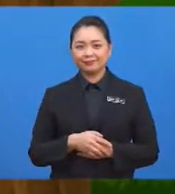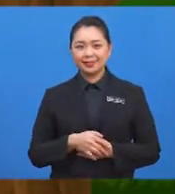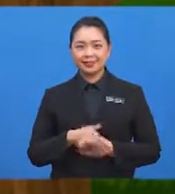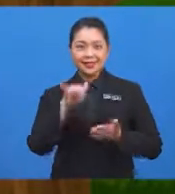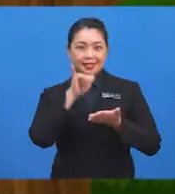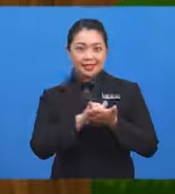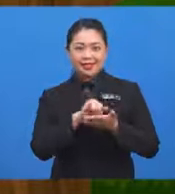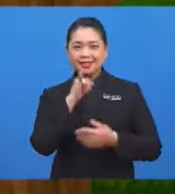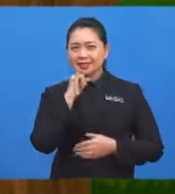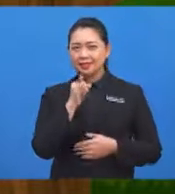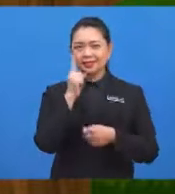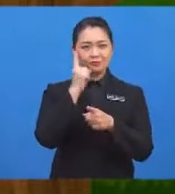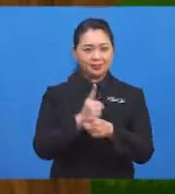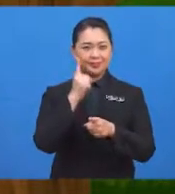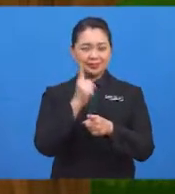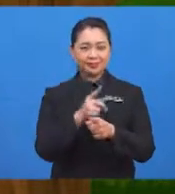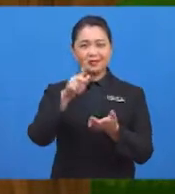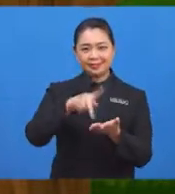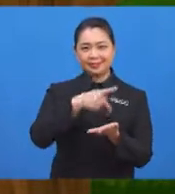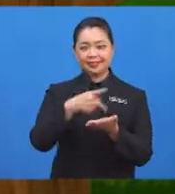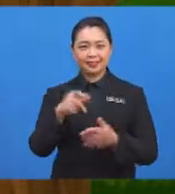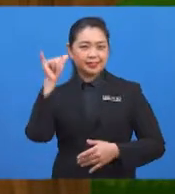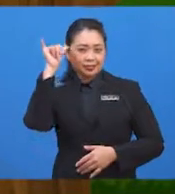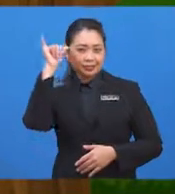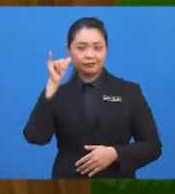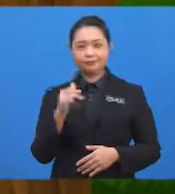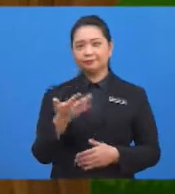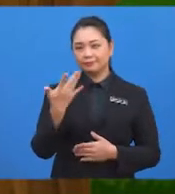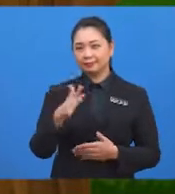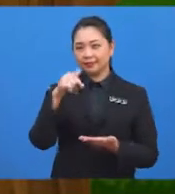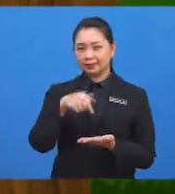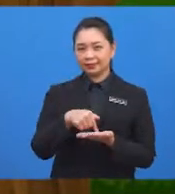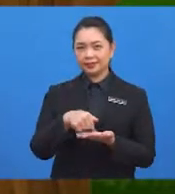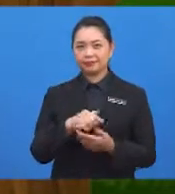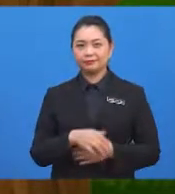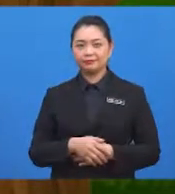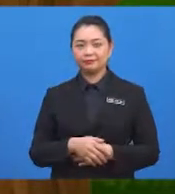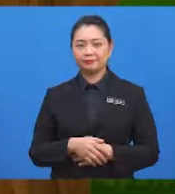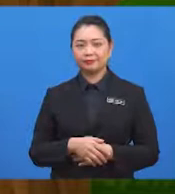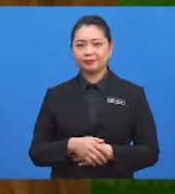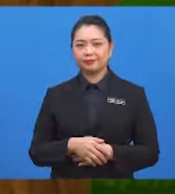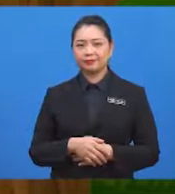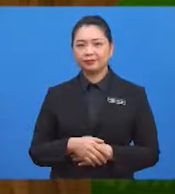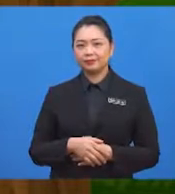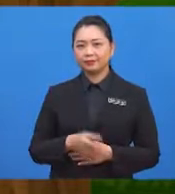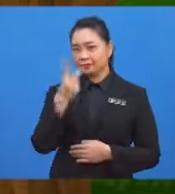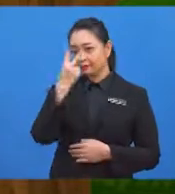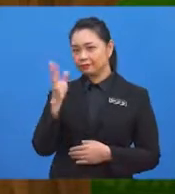That's a really silly dance, YOLO. Okay, next round. Can you guess what YOLO can do